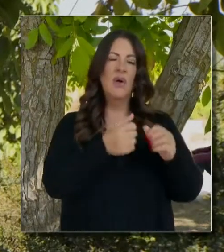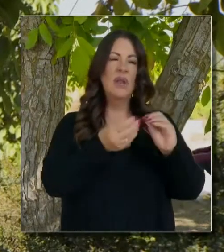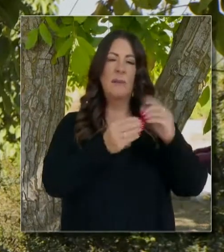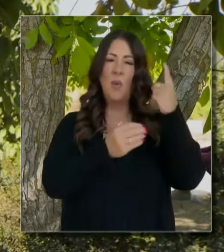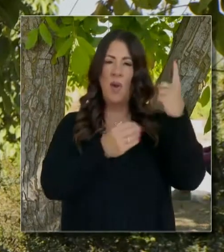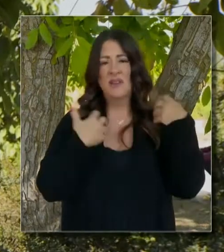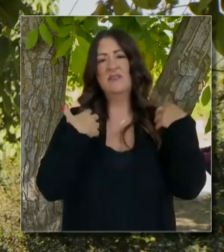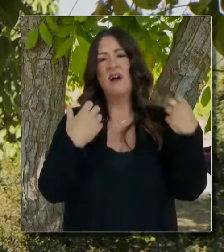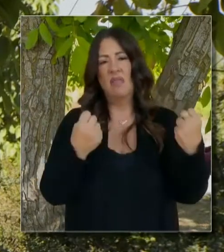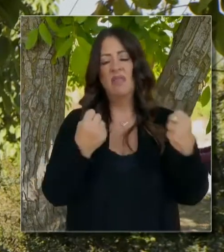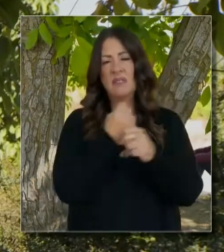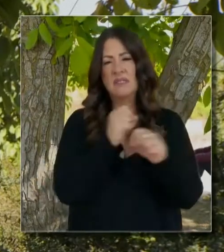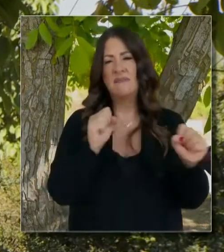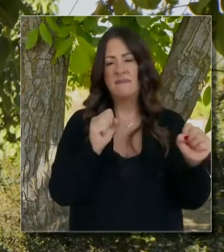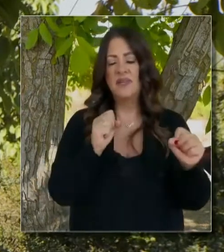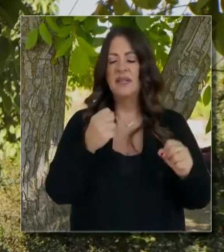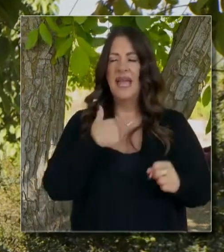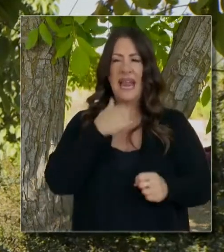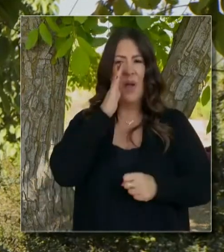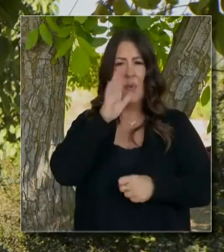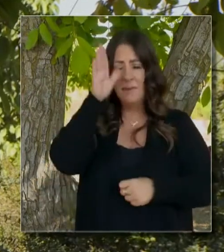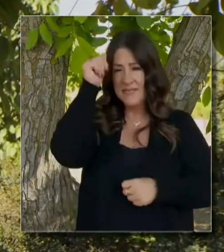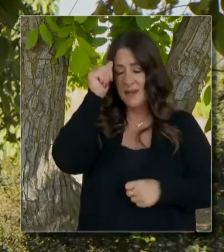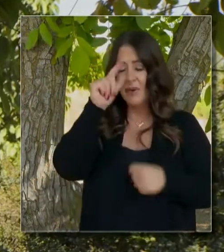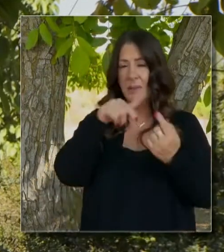and we're going to be stubborn about it. And